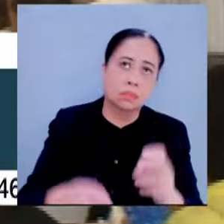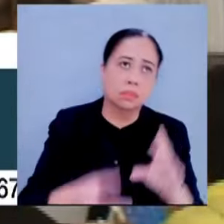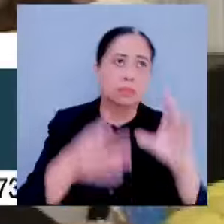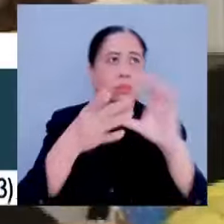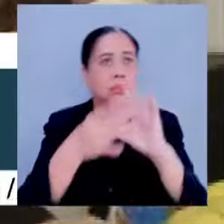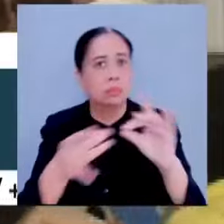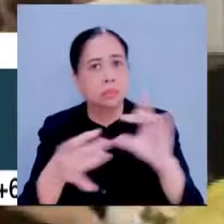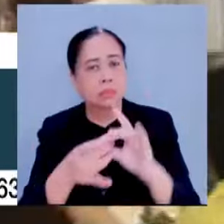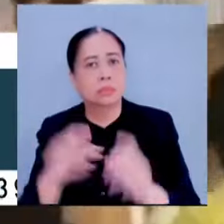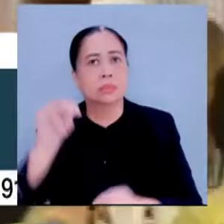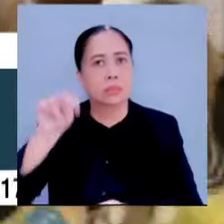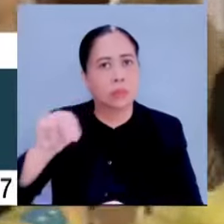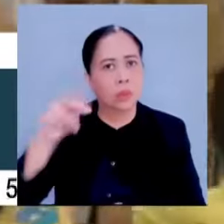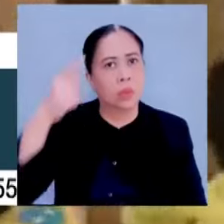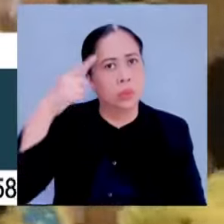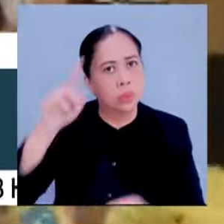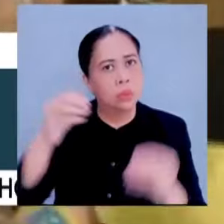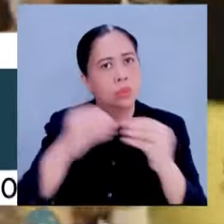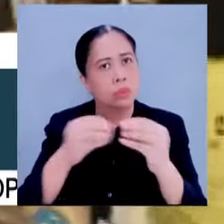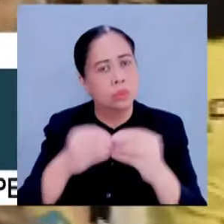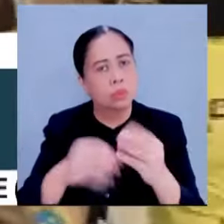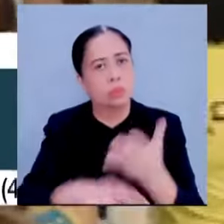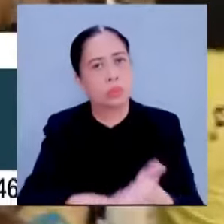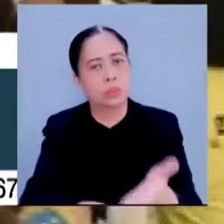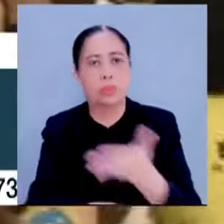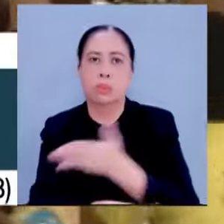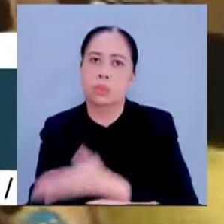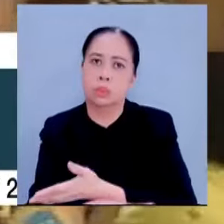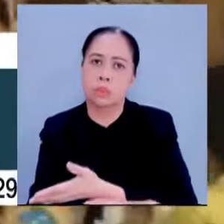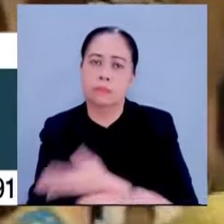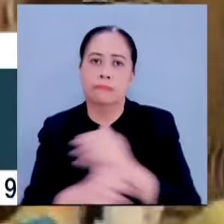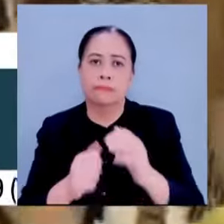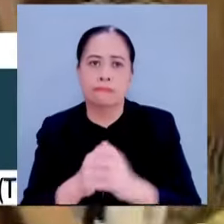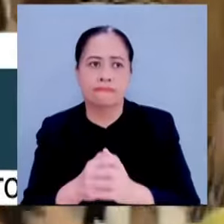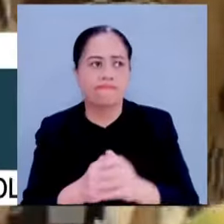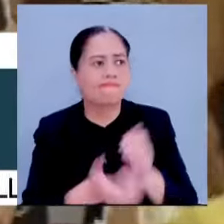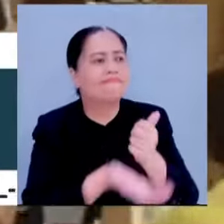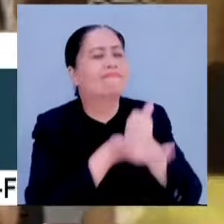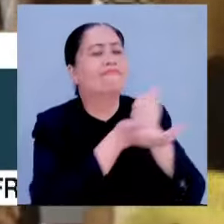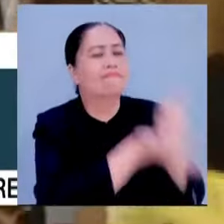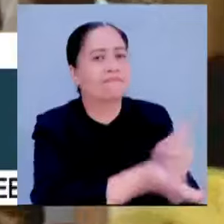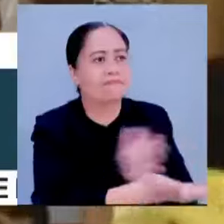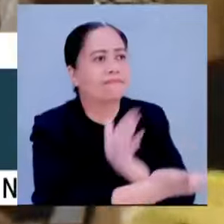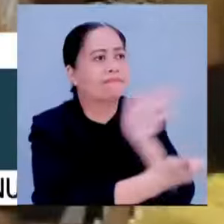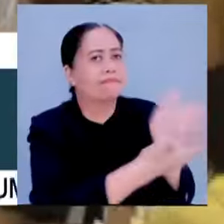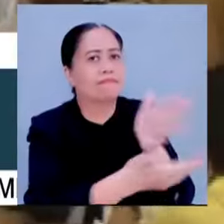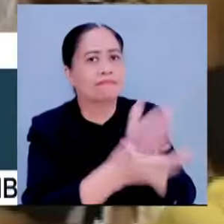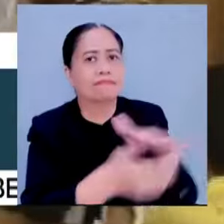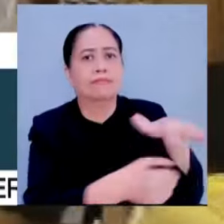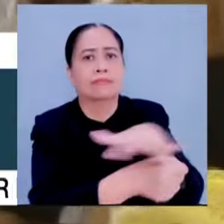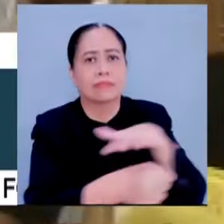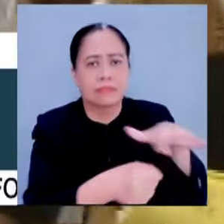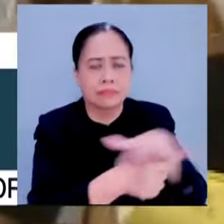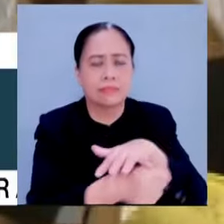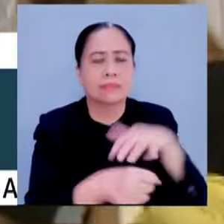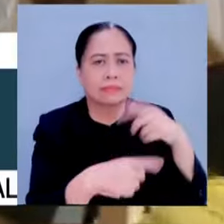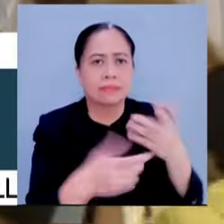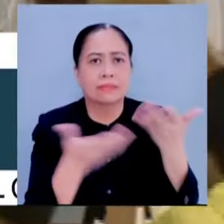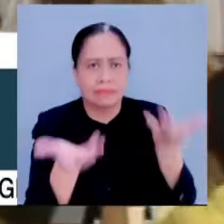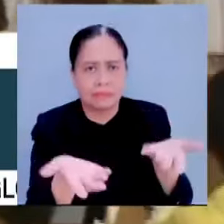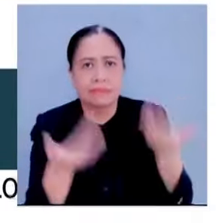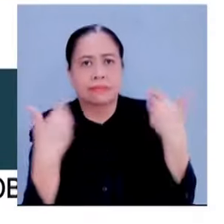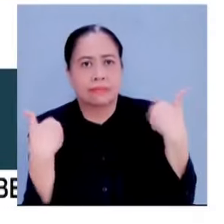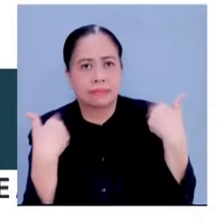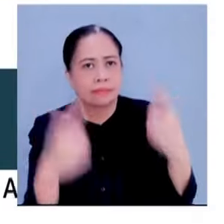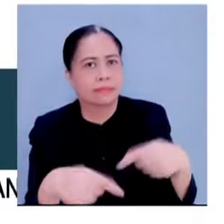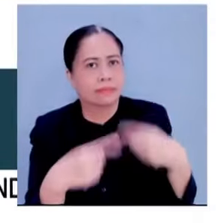the need to further reach out to the marginal sectors has been there already for